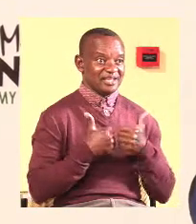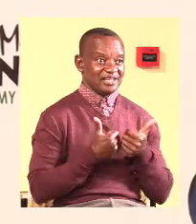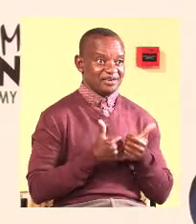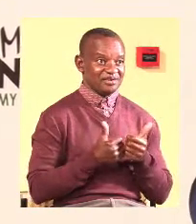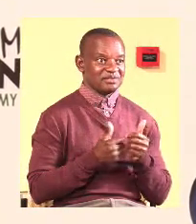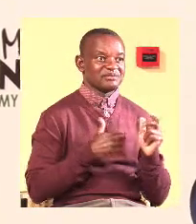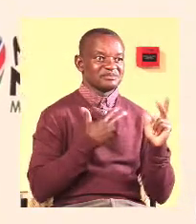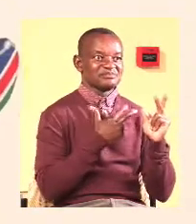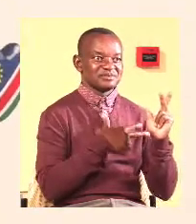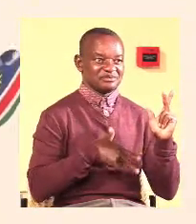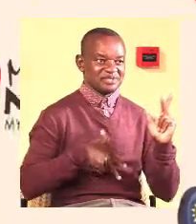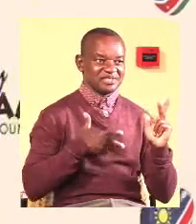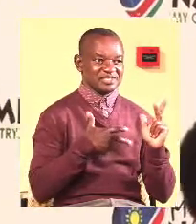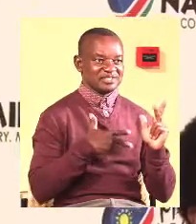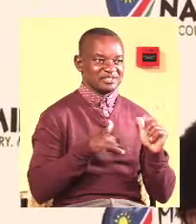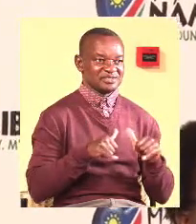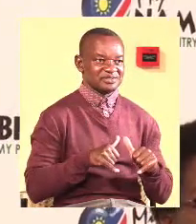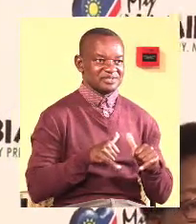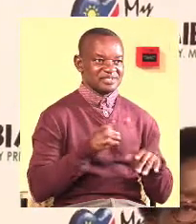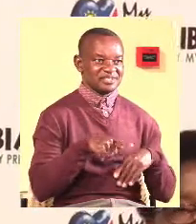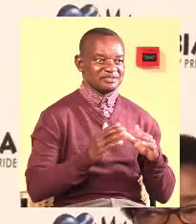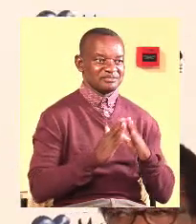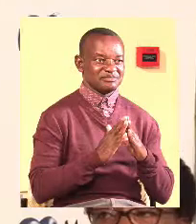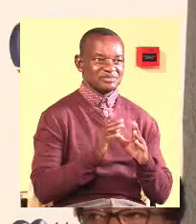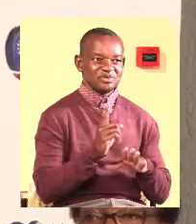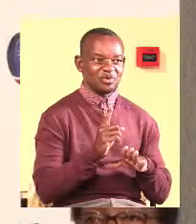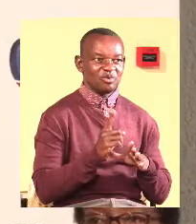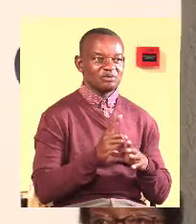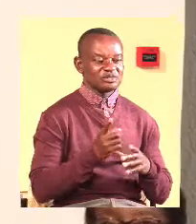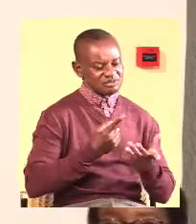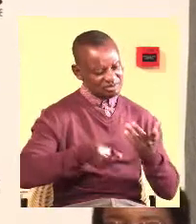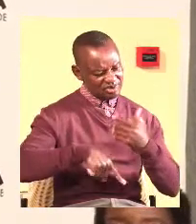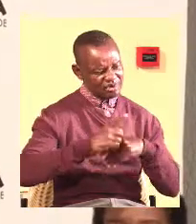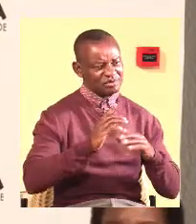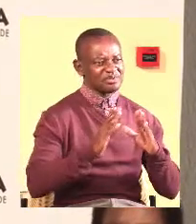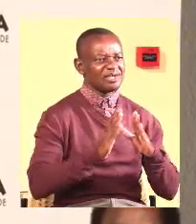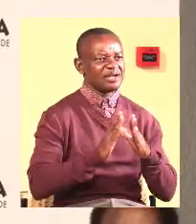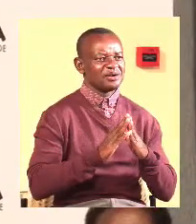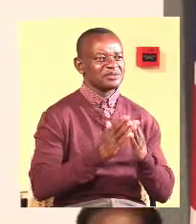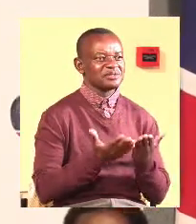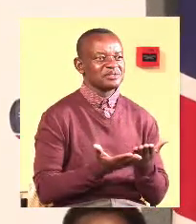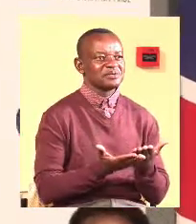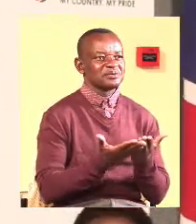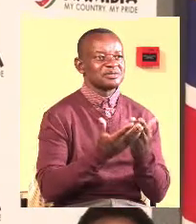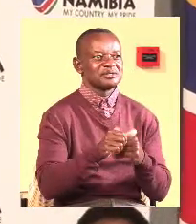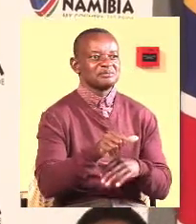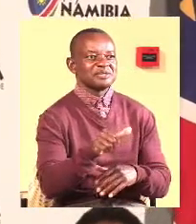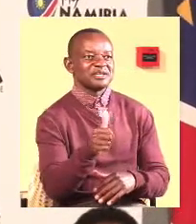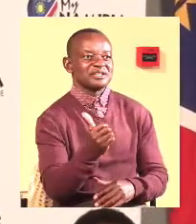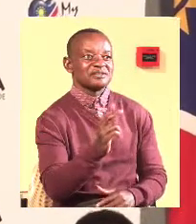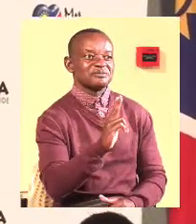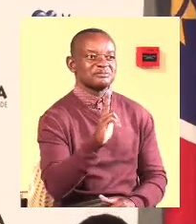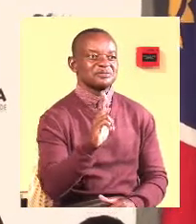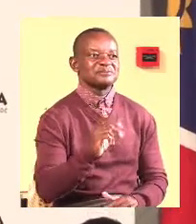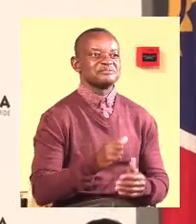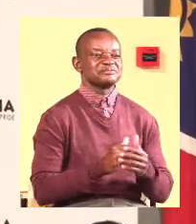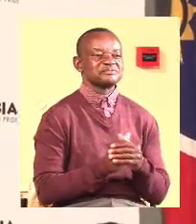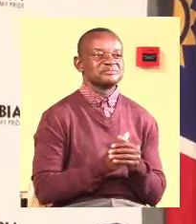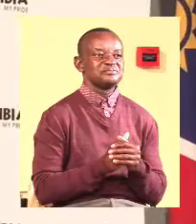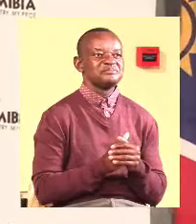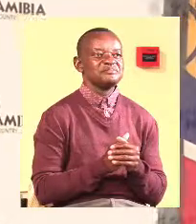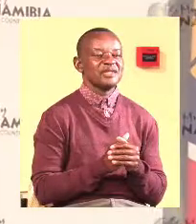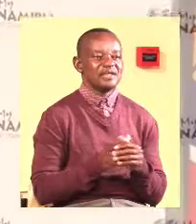they're supposed to do. Apart from that, ensuring that with the lockdown,